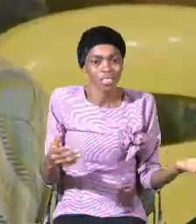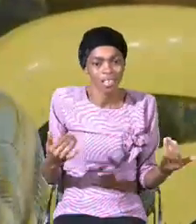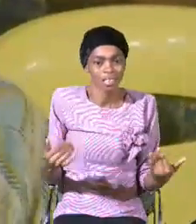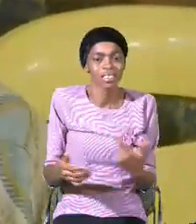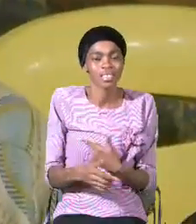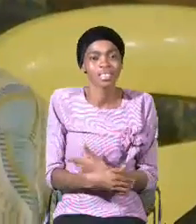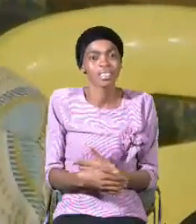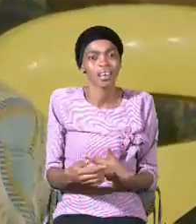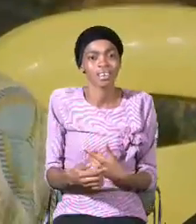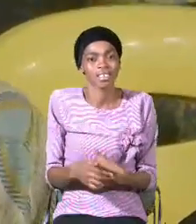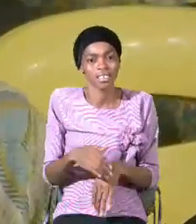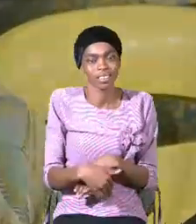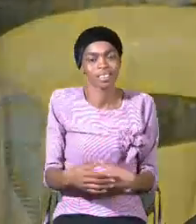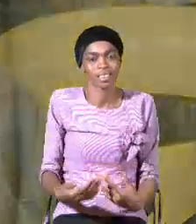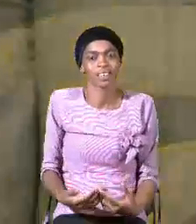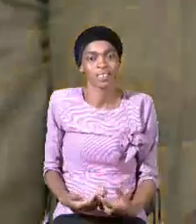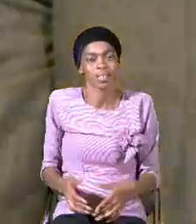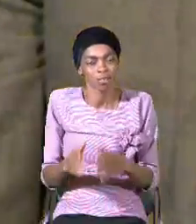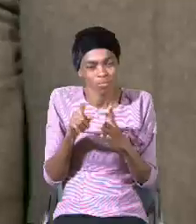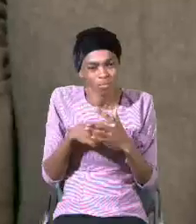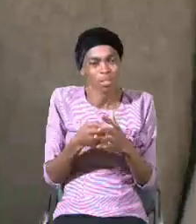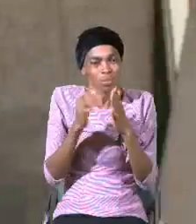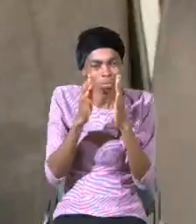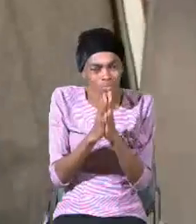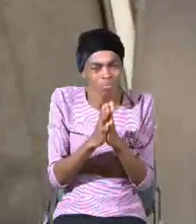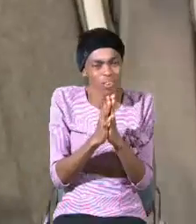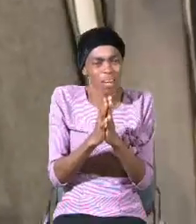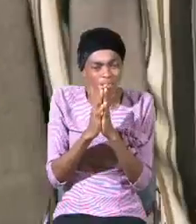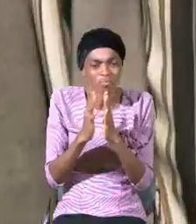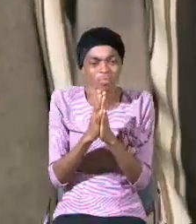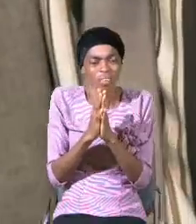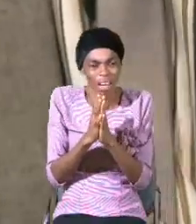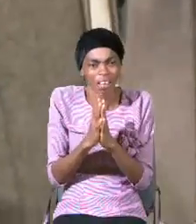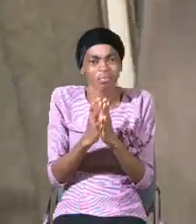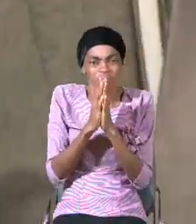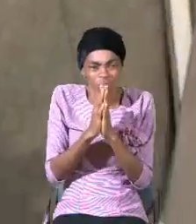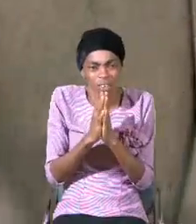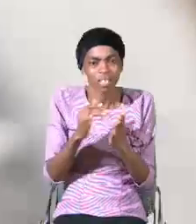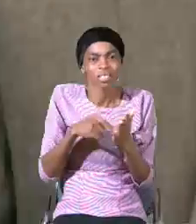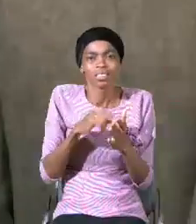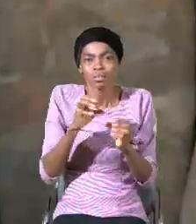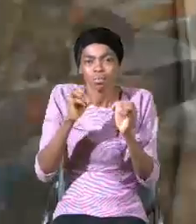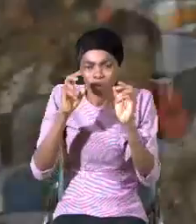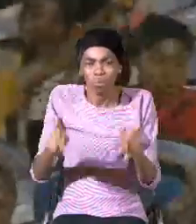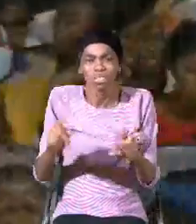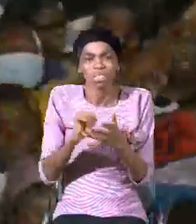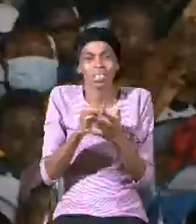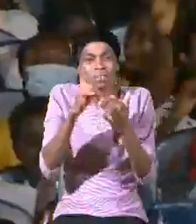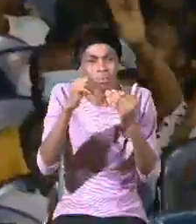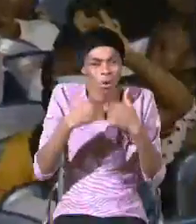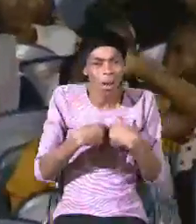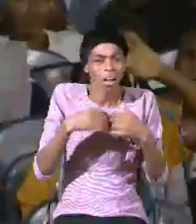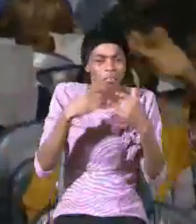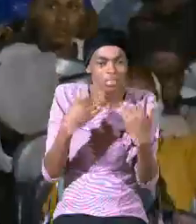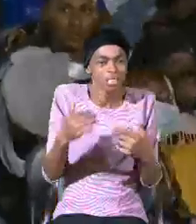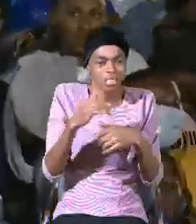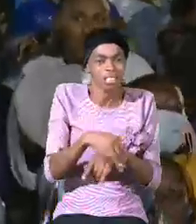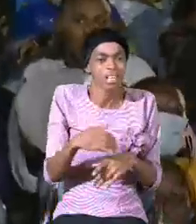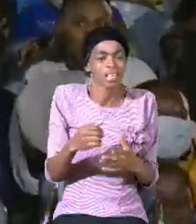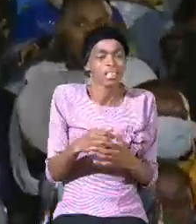next level. Begin to pray. This is that final, that great opportunity that you have to rise to the point